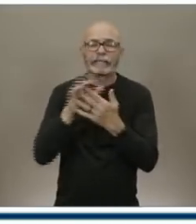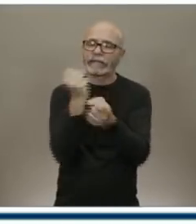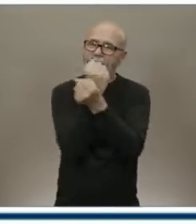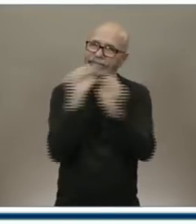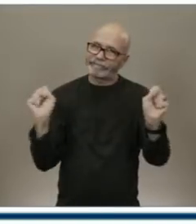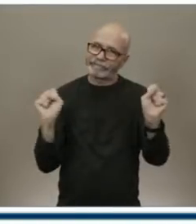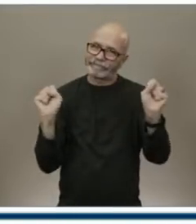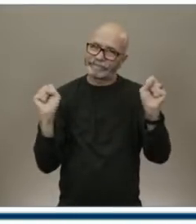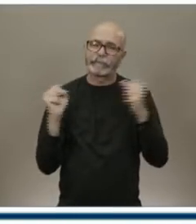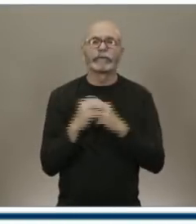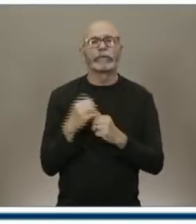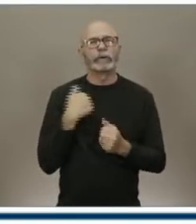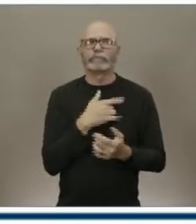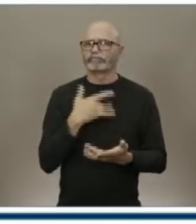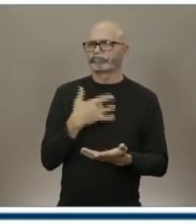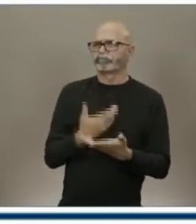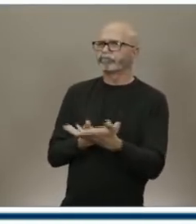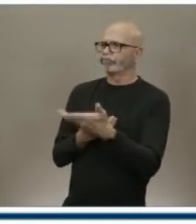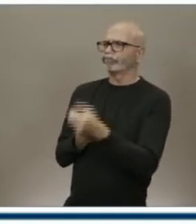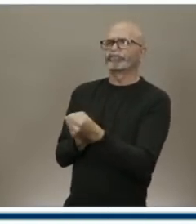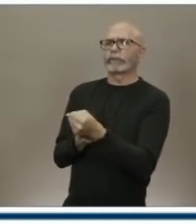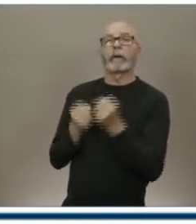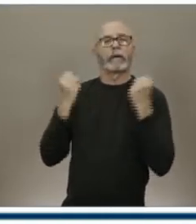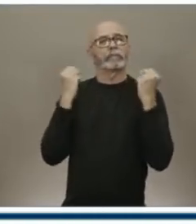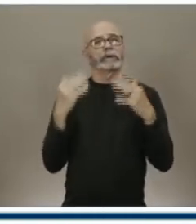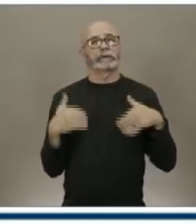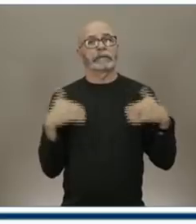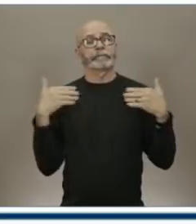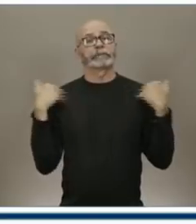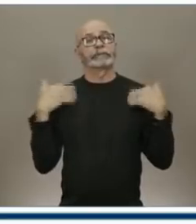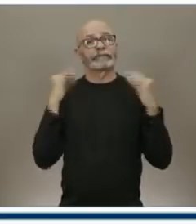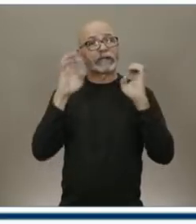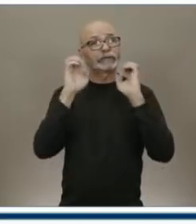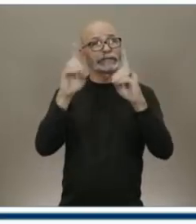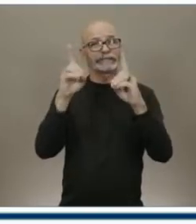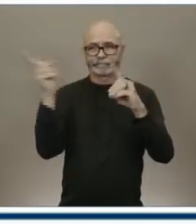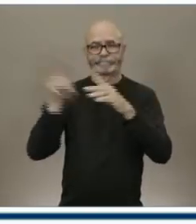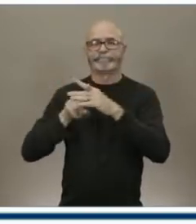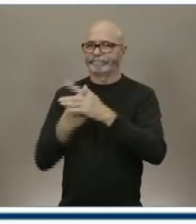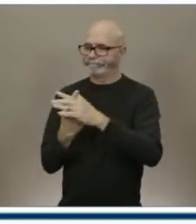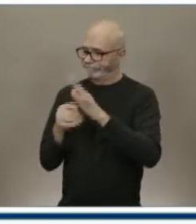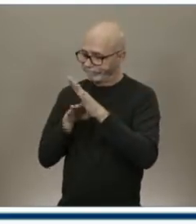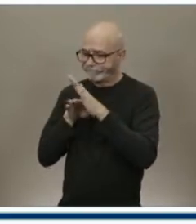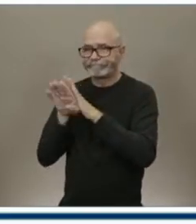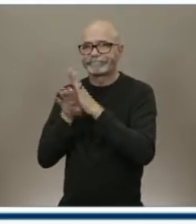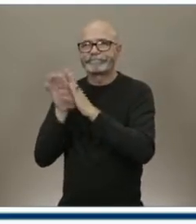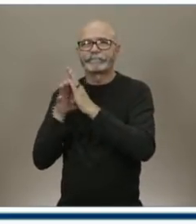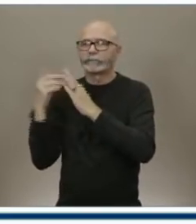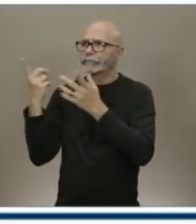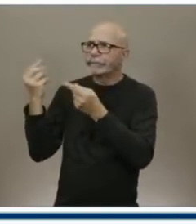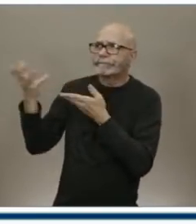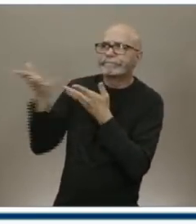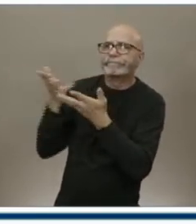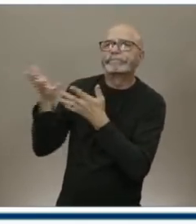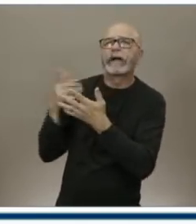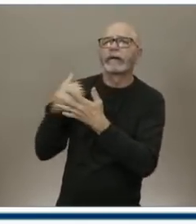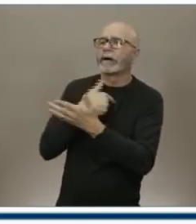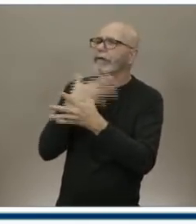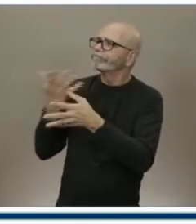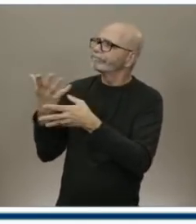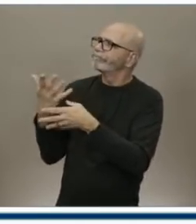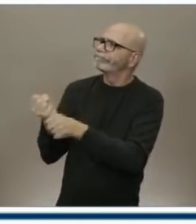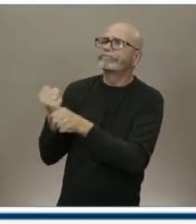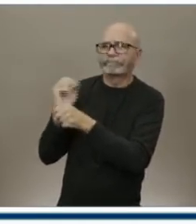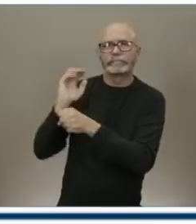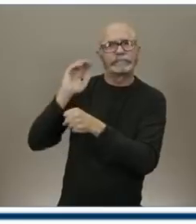approach the Minister and his department have developed in response to COVID. After much discussion with the Minister, the Department, and